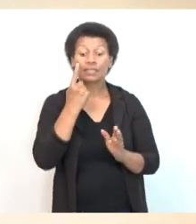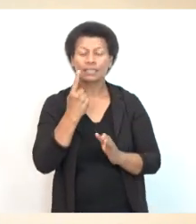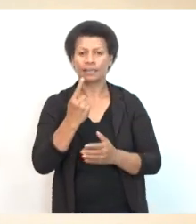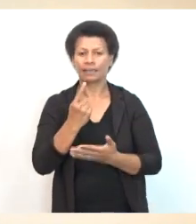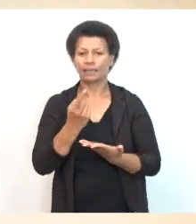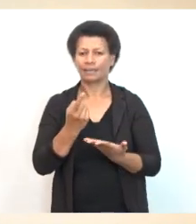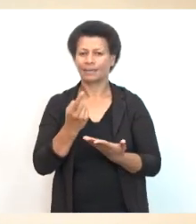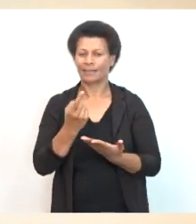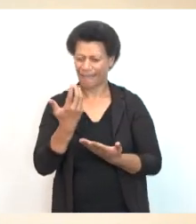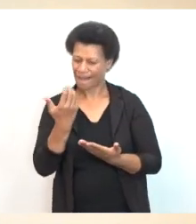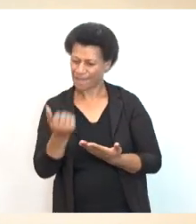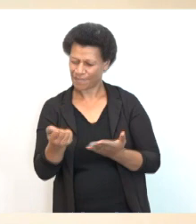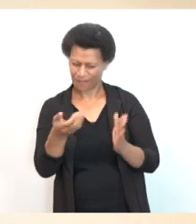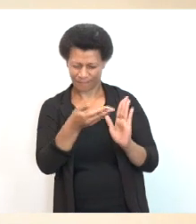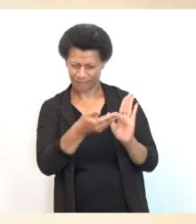tribunal,